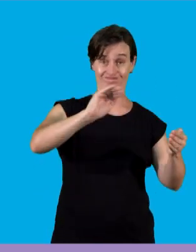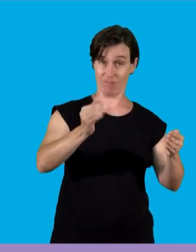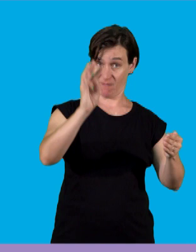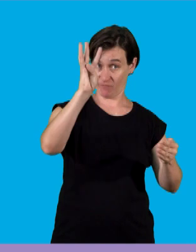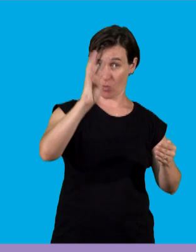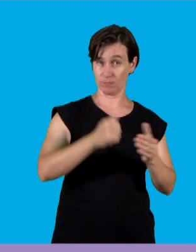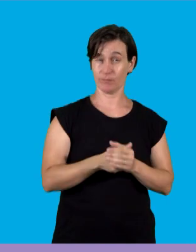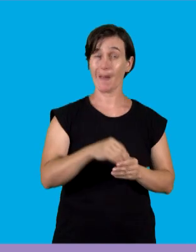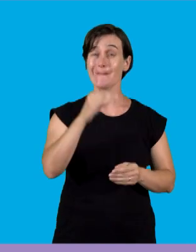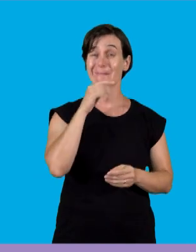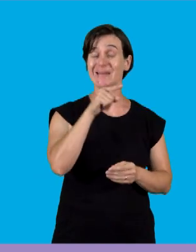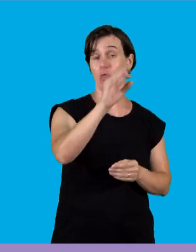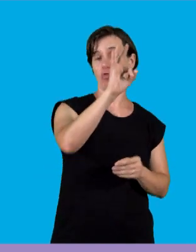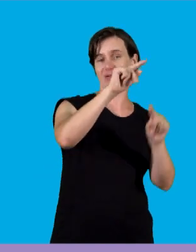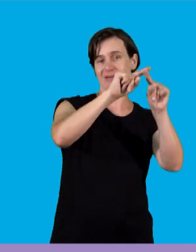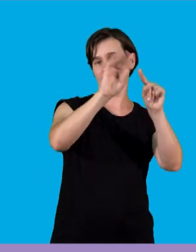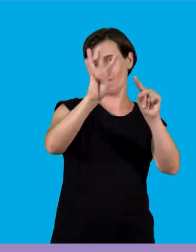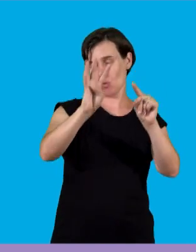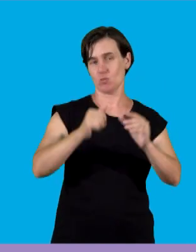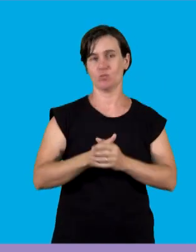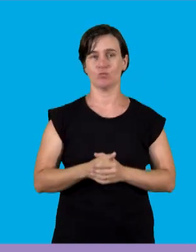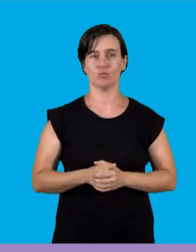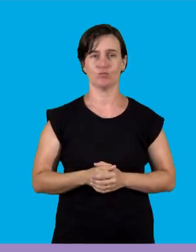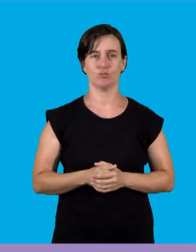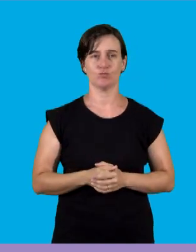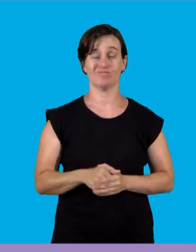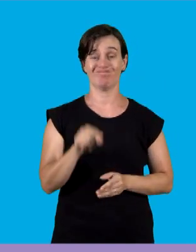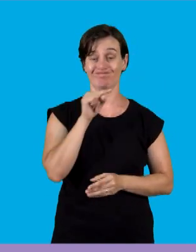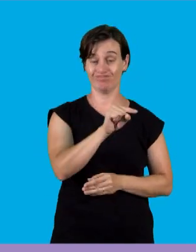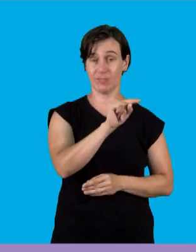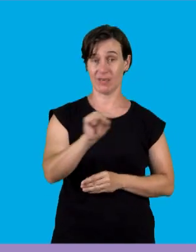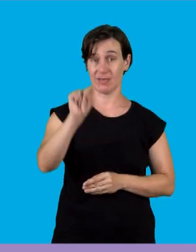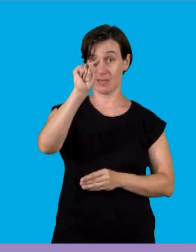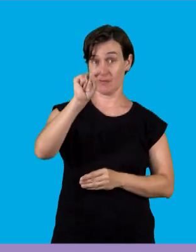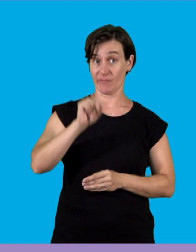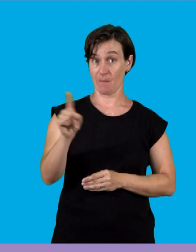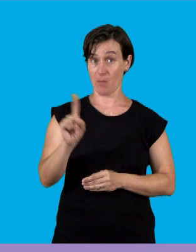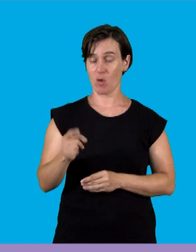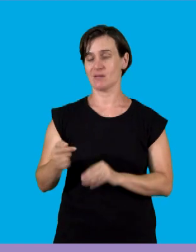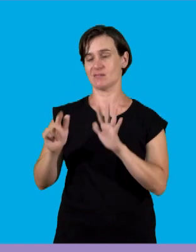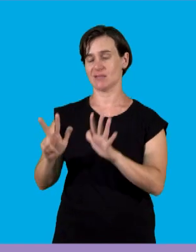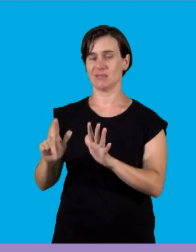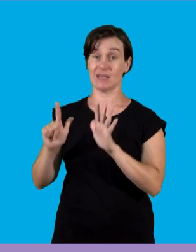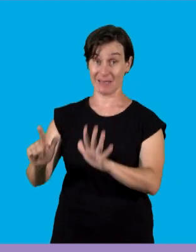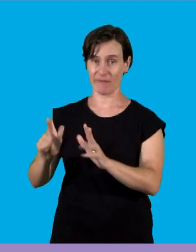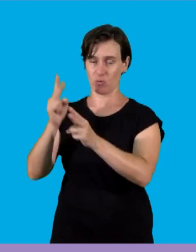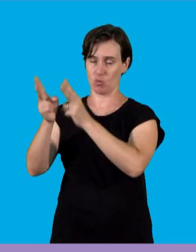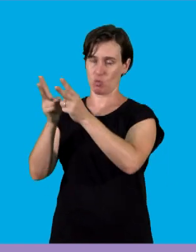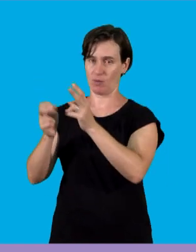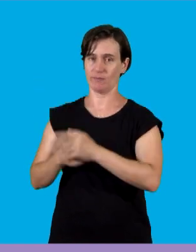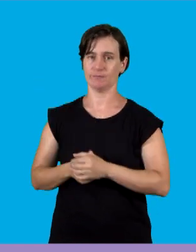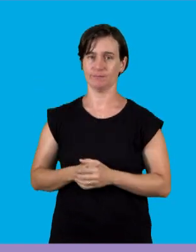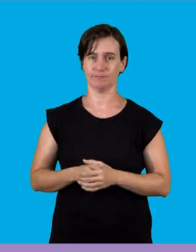exponents are going to multiply together. Then we are dividing this